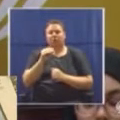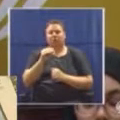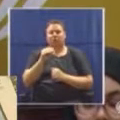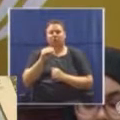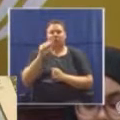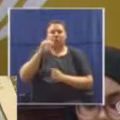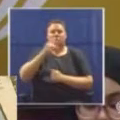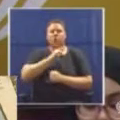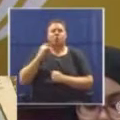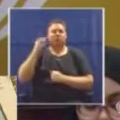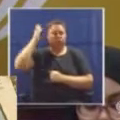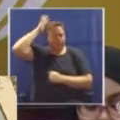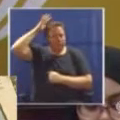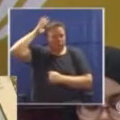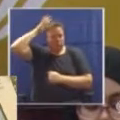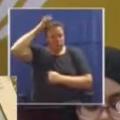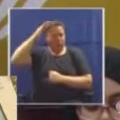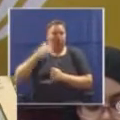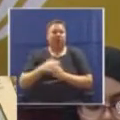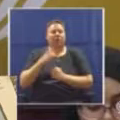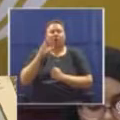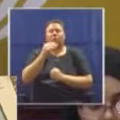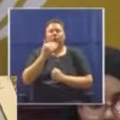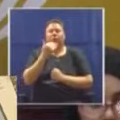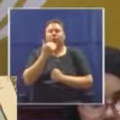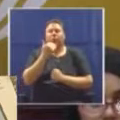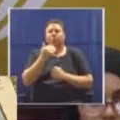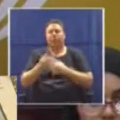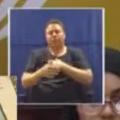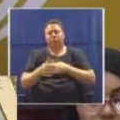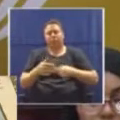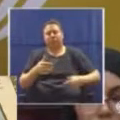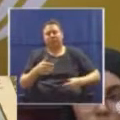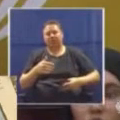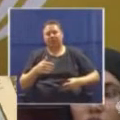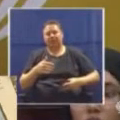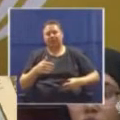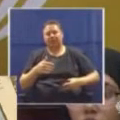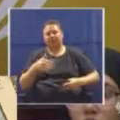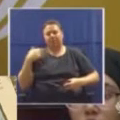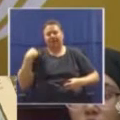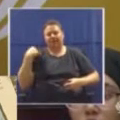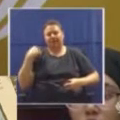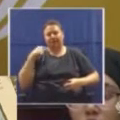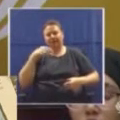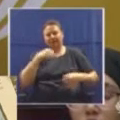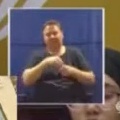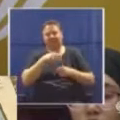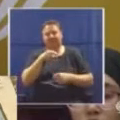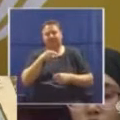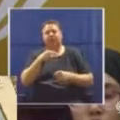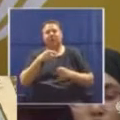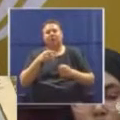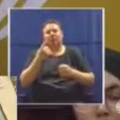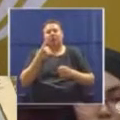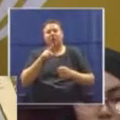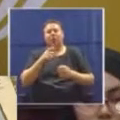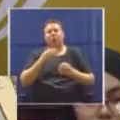Meshoe to the Minister in the Presidency for Women, Youth and Persons with